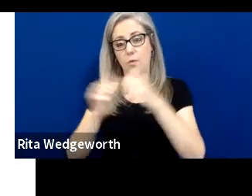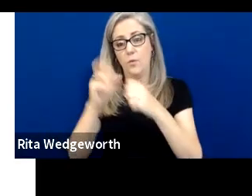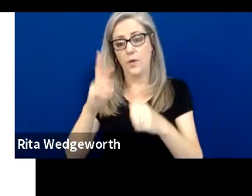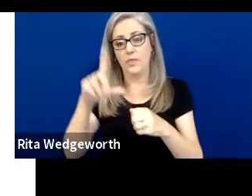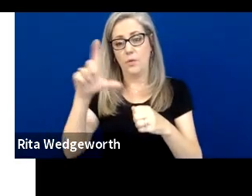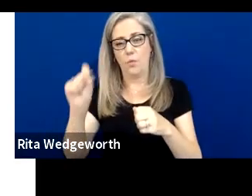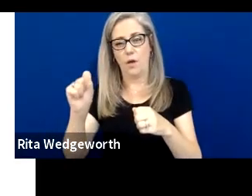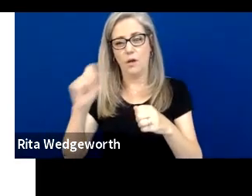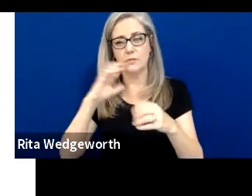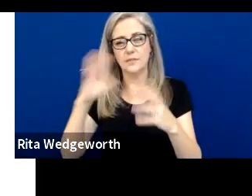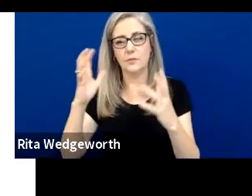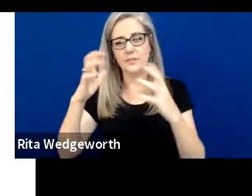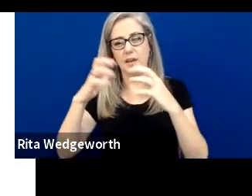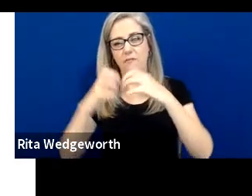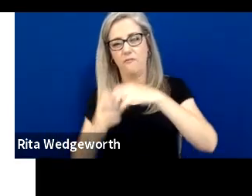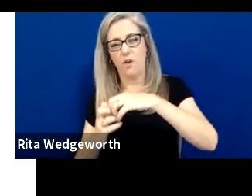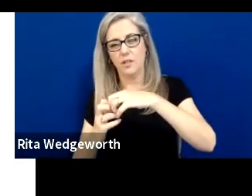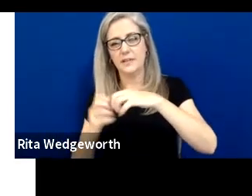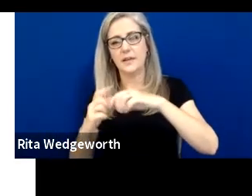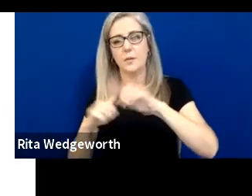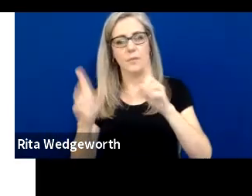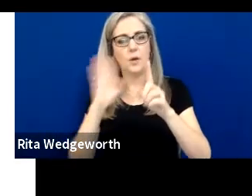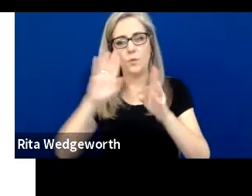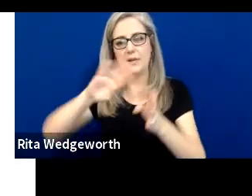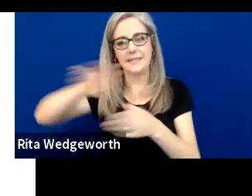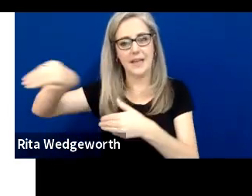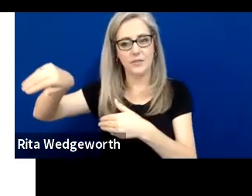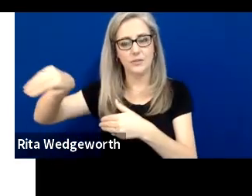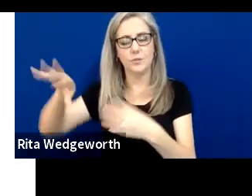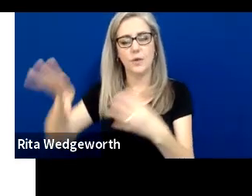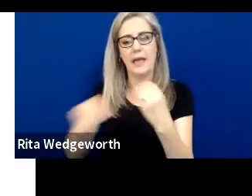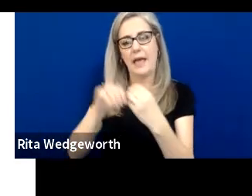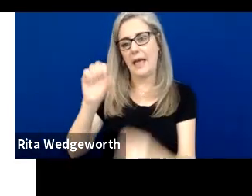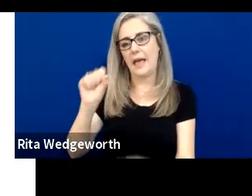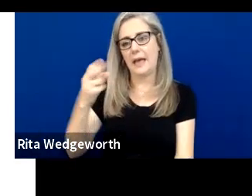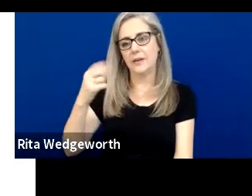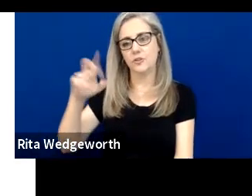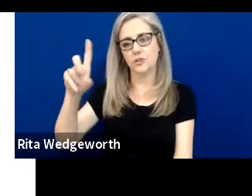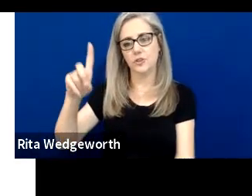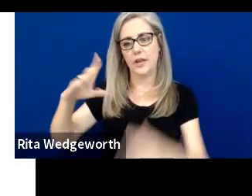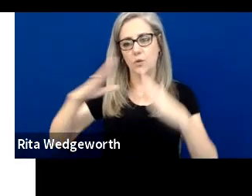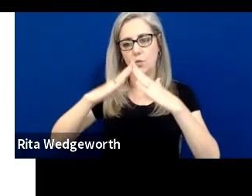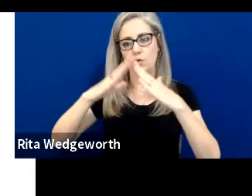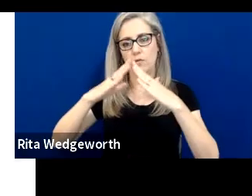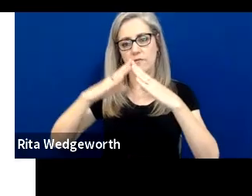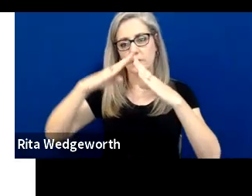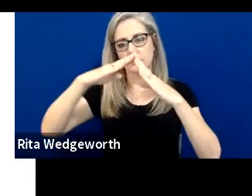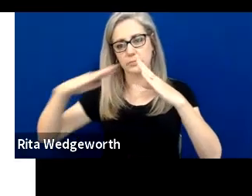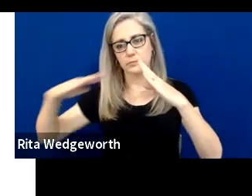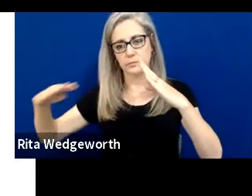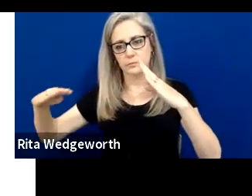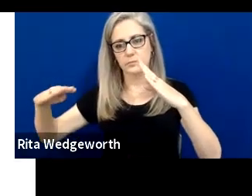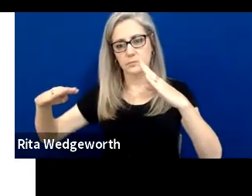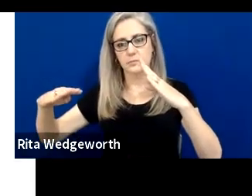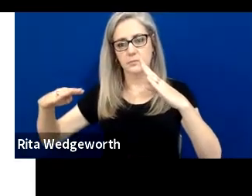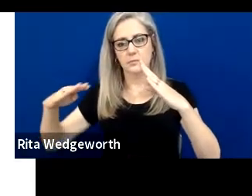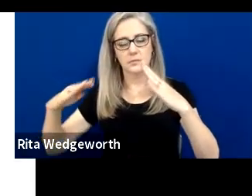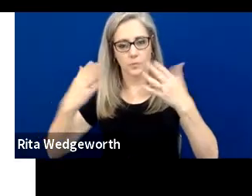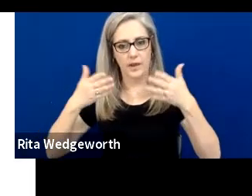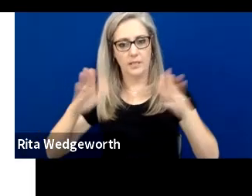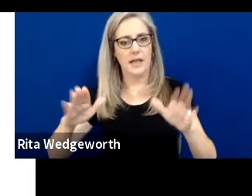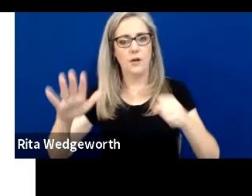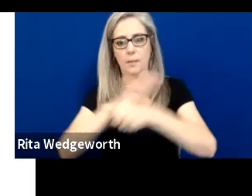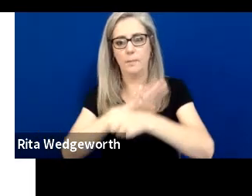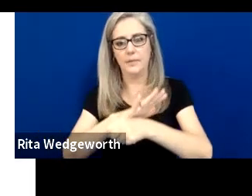falling down. And so we would just take those away and add this little shed roof area that would allow complete visibility